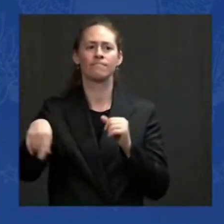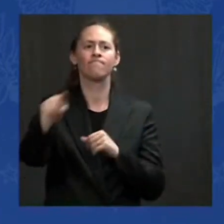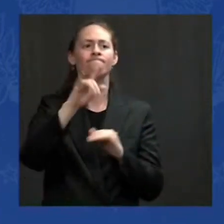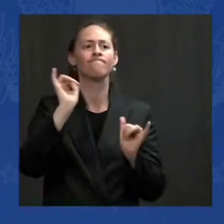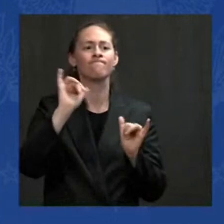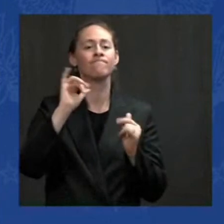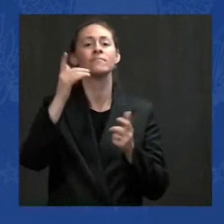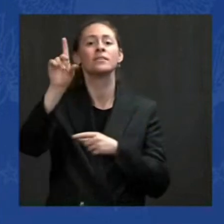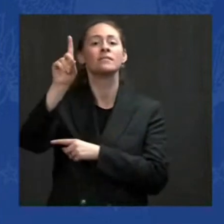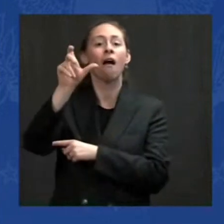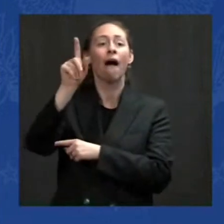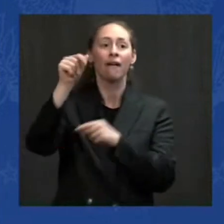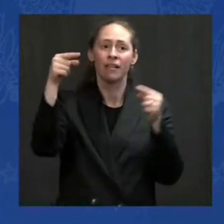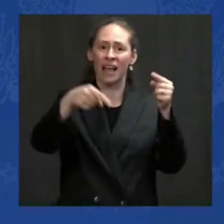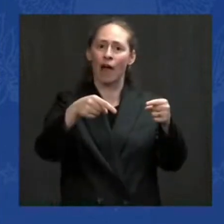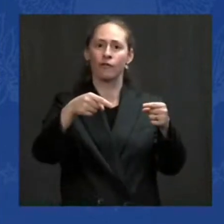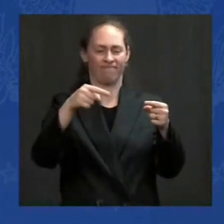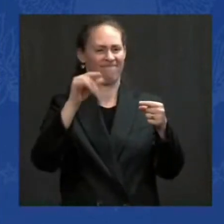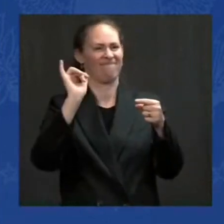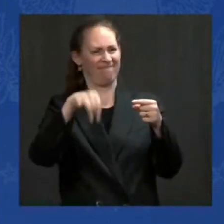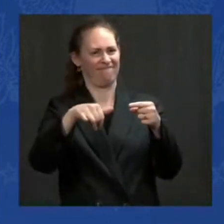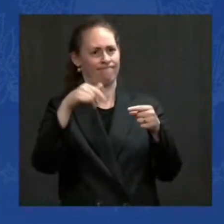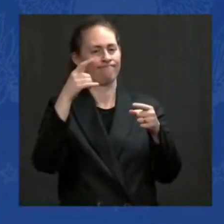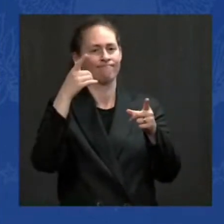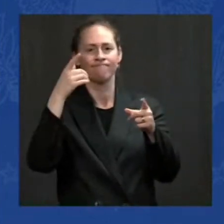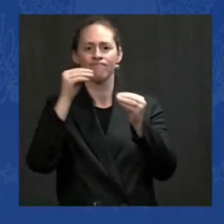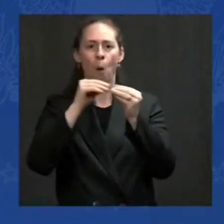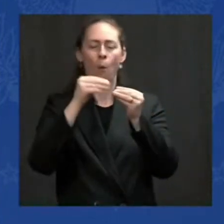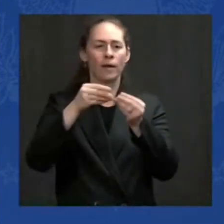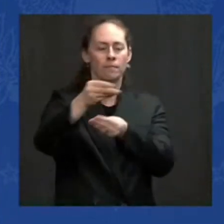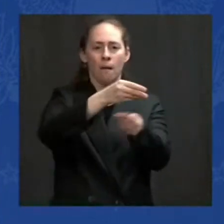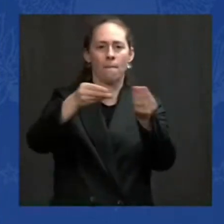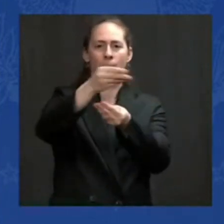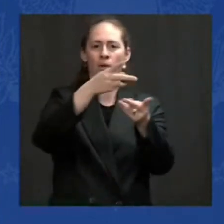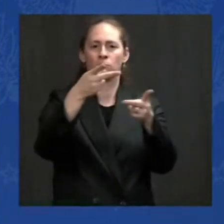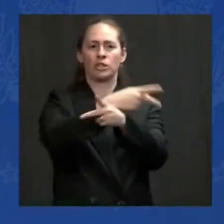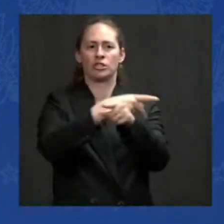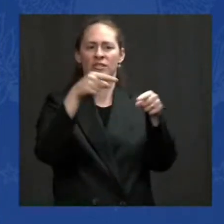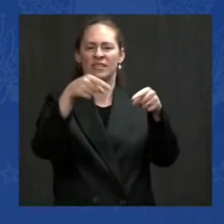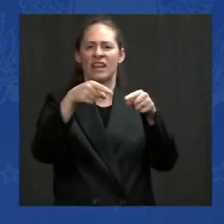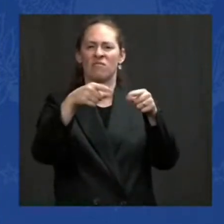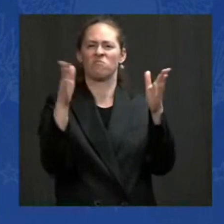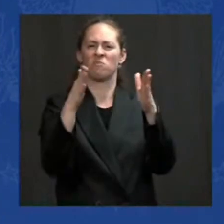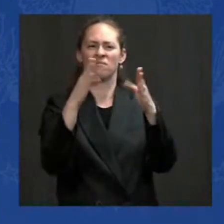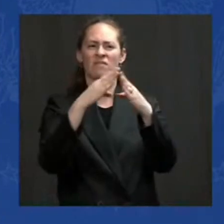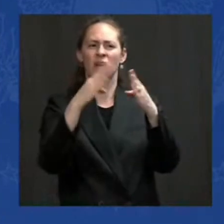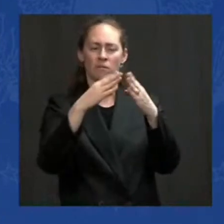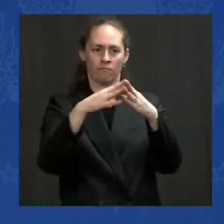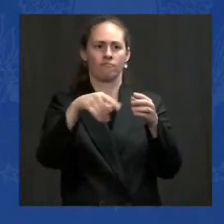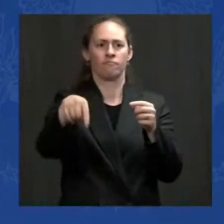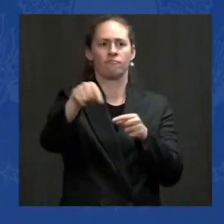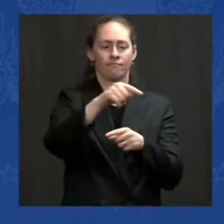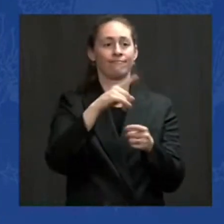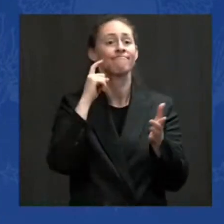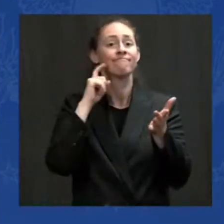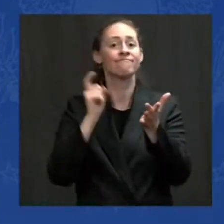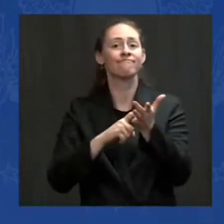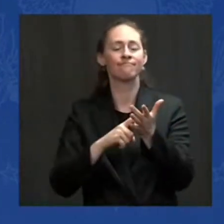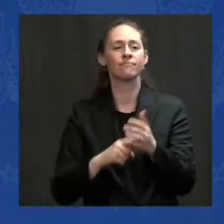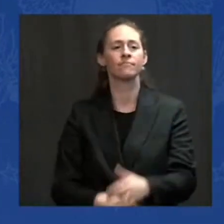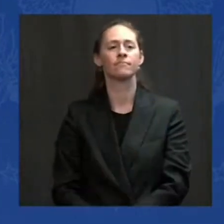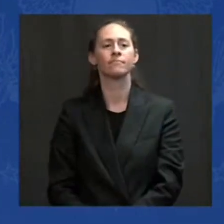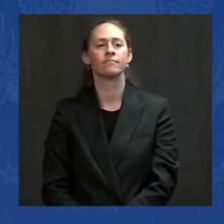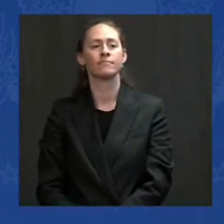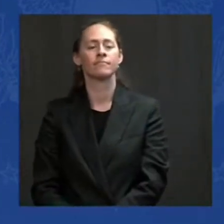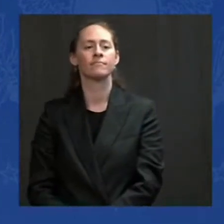variant represents the large majority of circulating virus. Low vaccination rates in these counties, coupled with high case rates